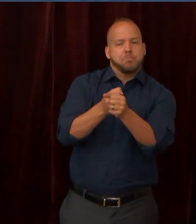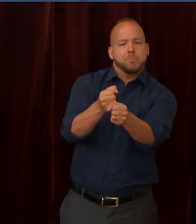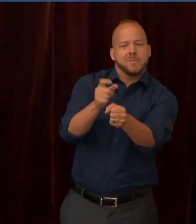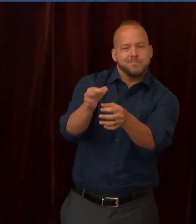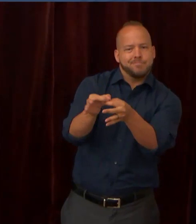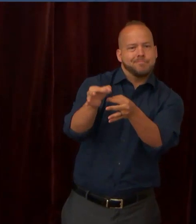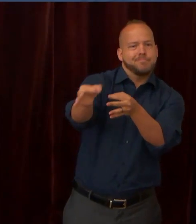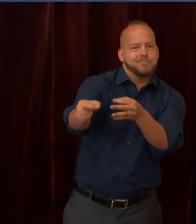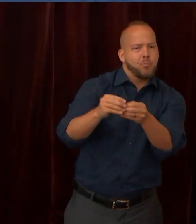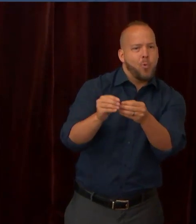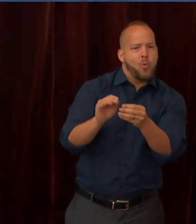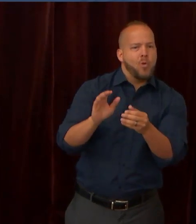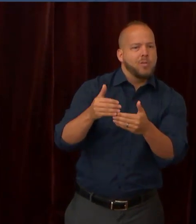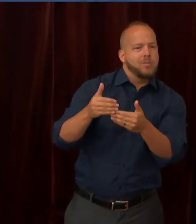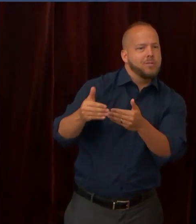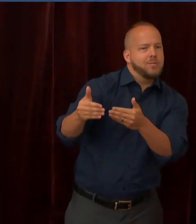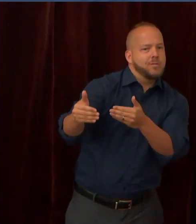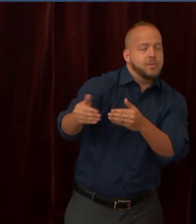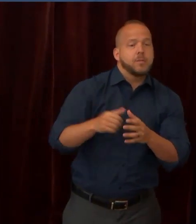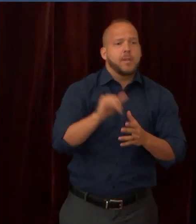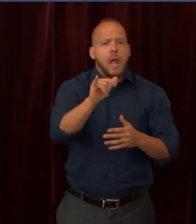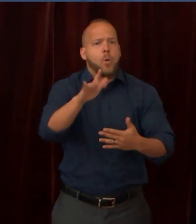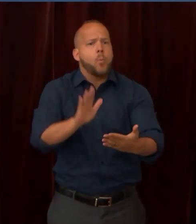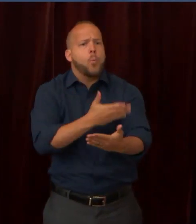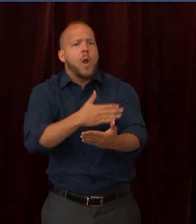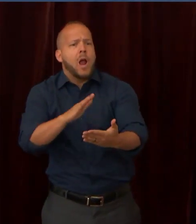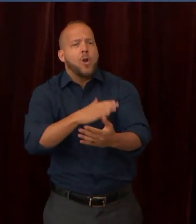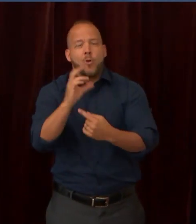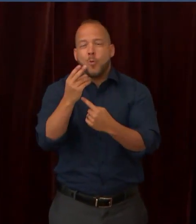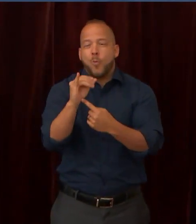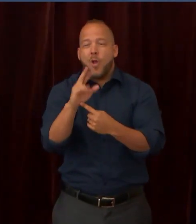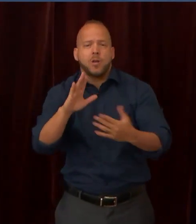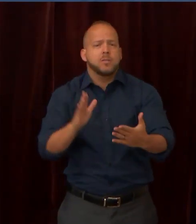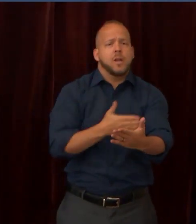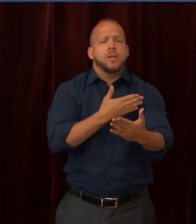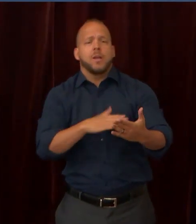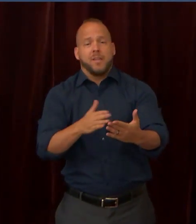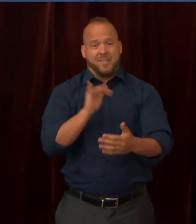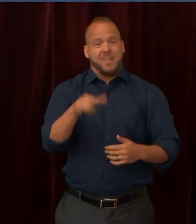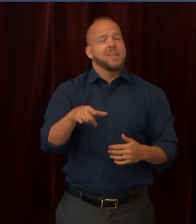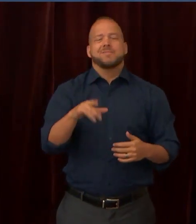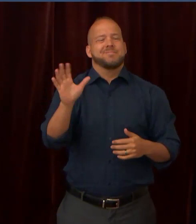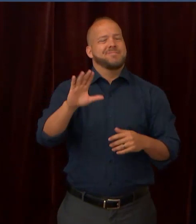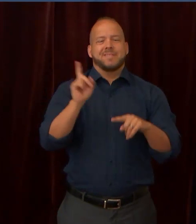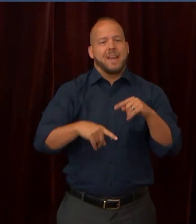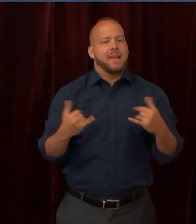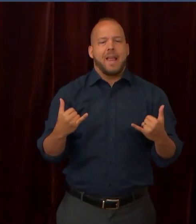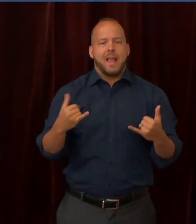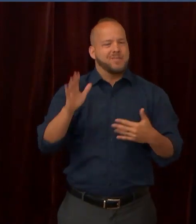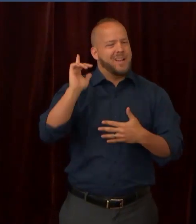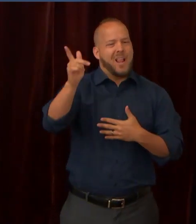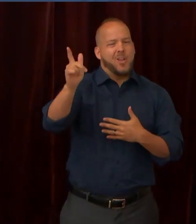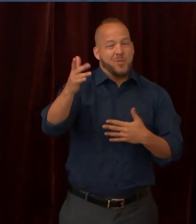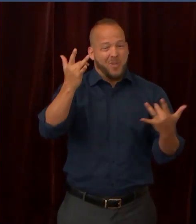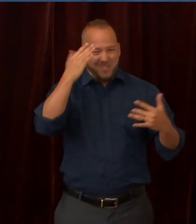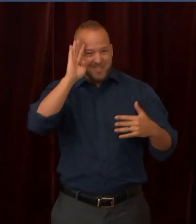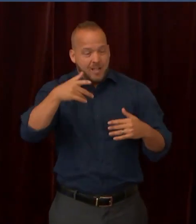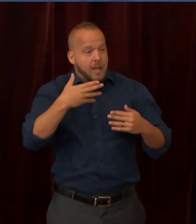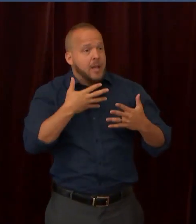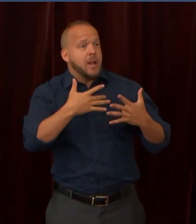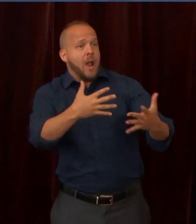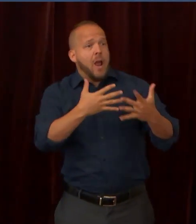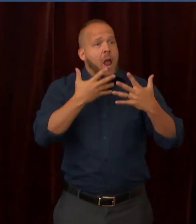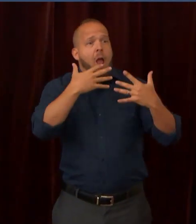but with face coverings. And this is because the science has been pretty clear on this, that this virus is transmitted,